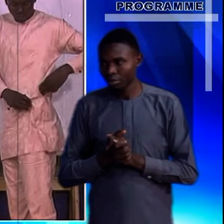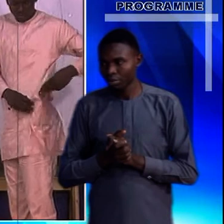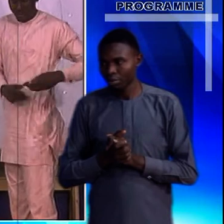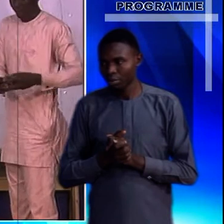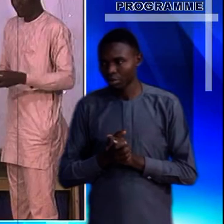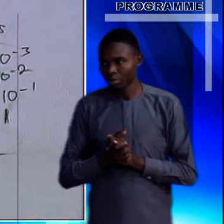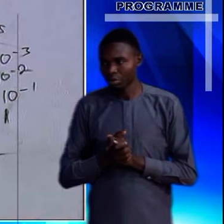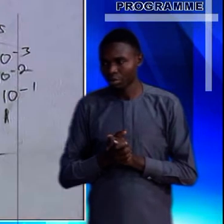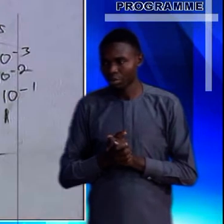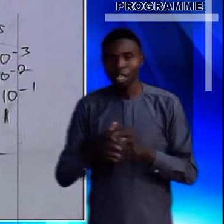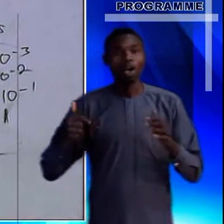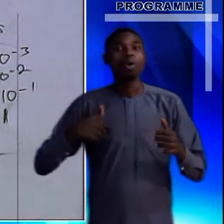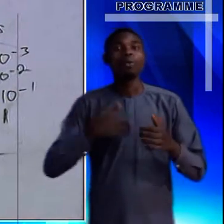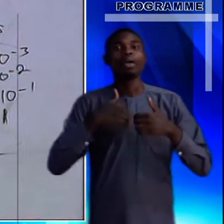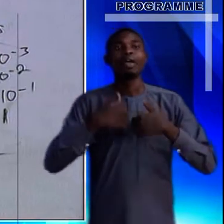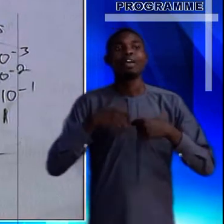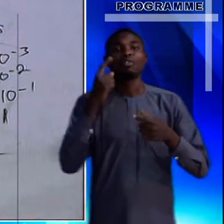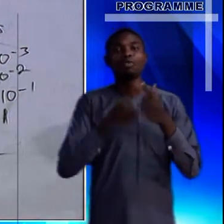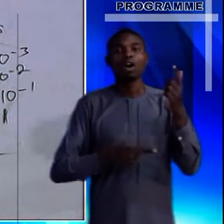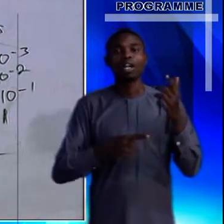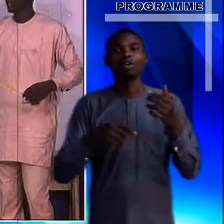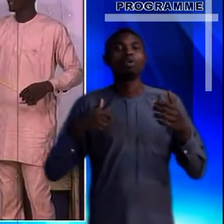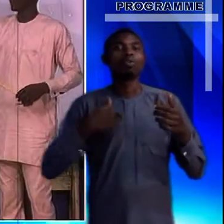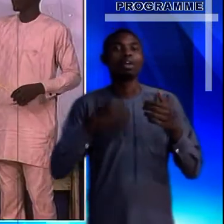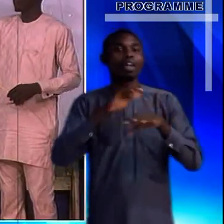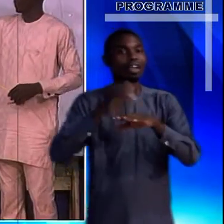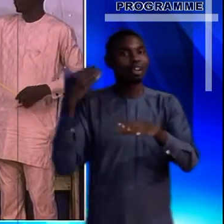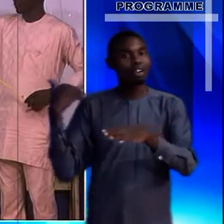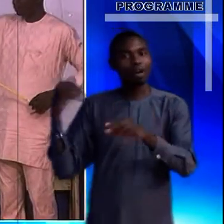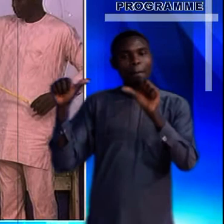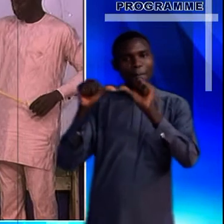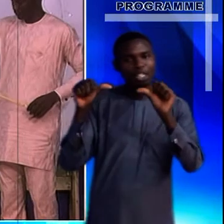a measuring tape. This is a measuring tape.